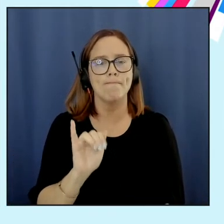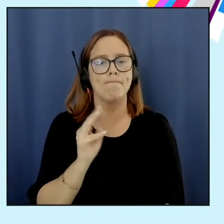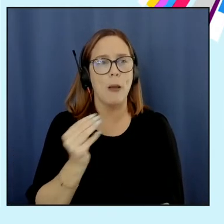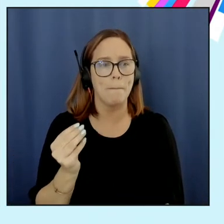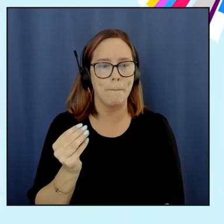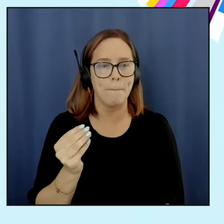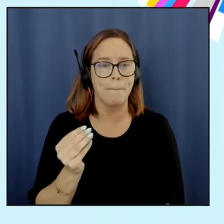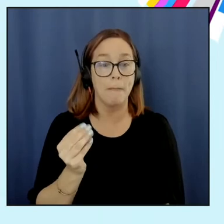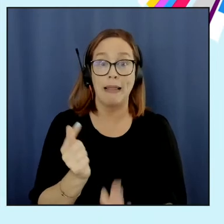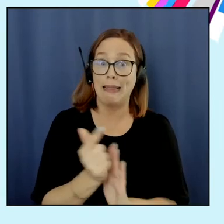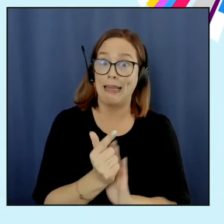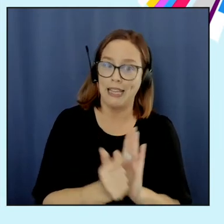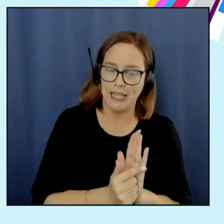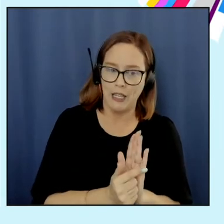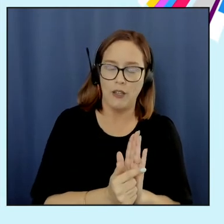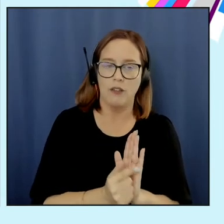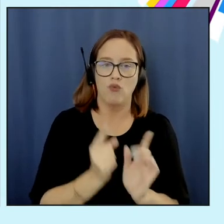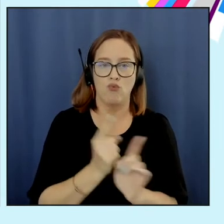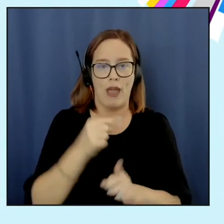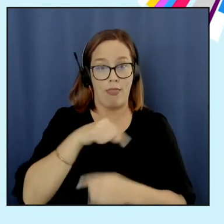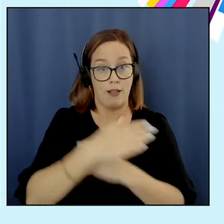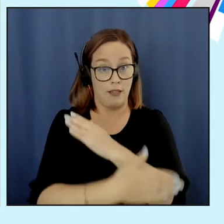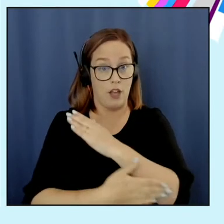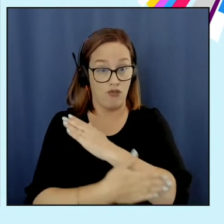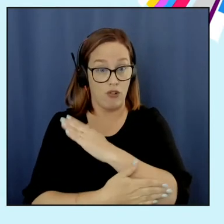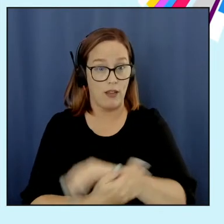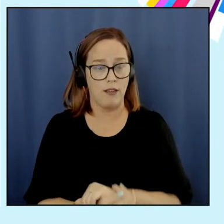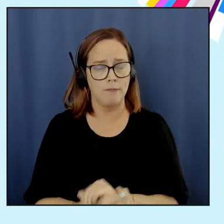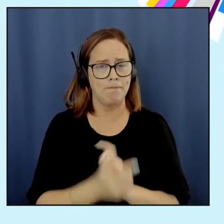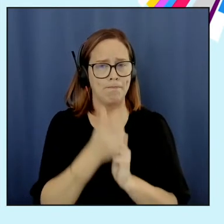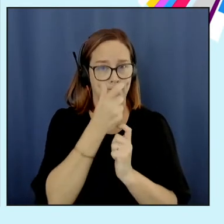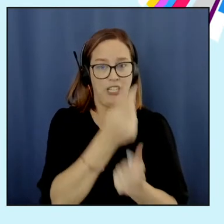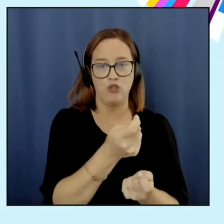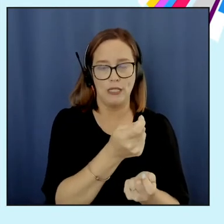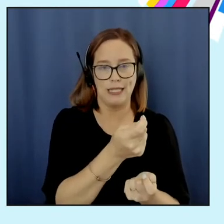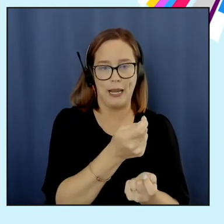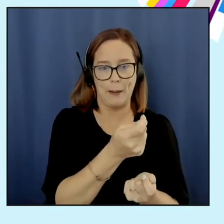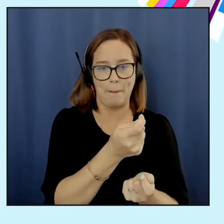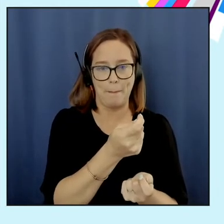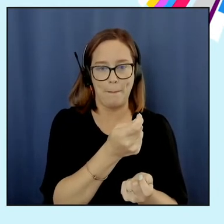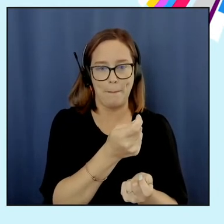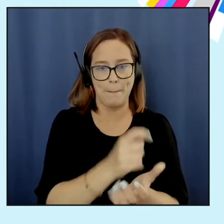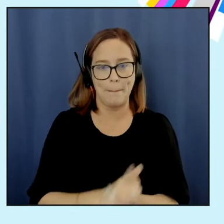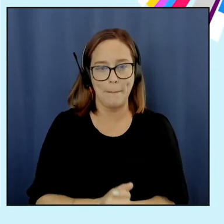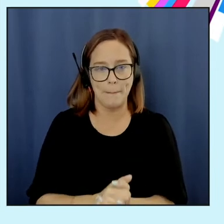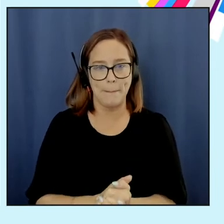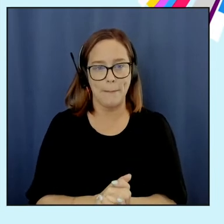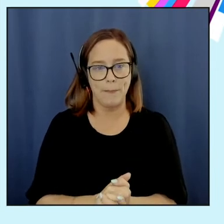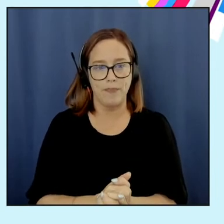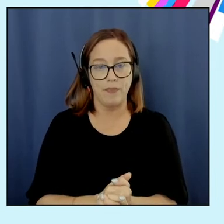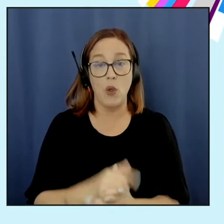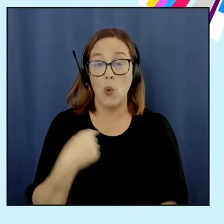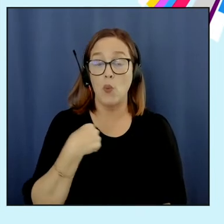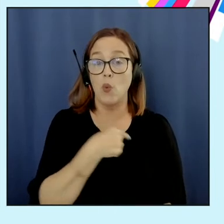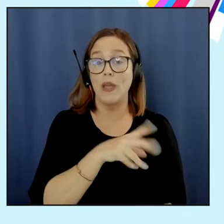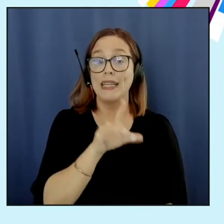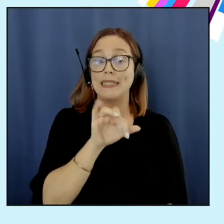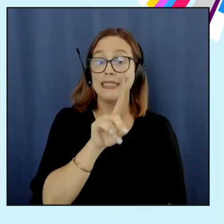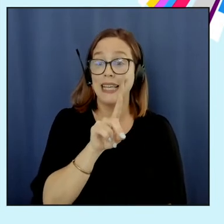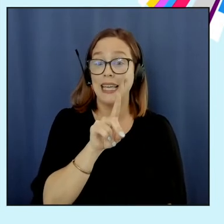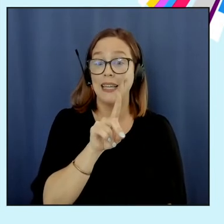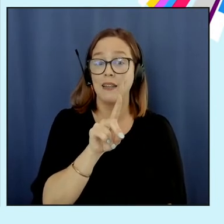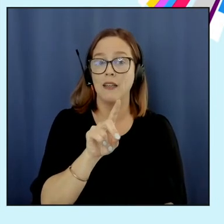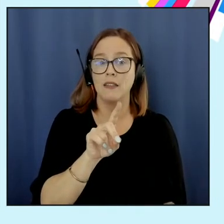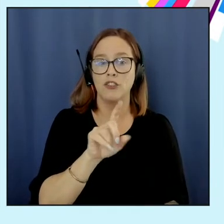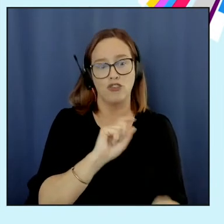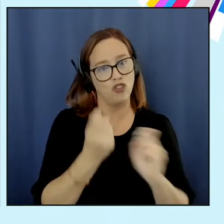legally, right, in this country is pretty interesting. We did decriminalize homosexuality or LGBTQIA